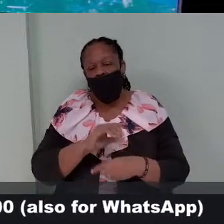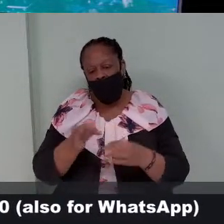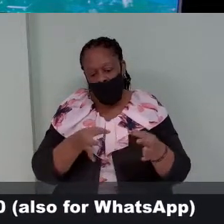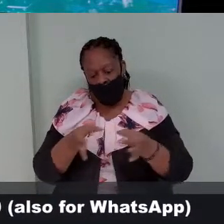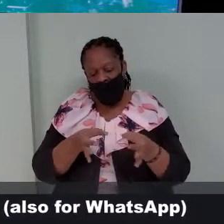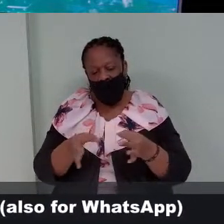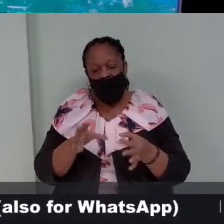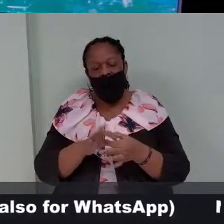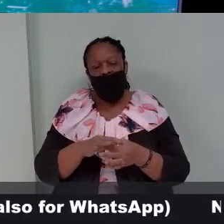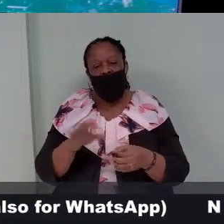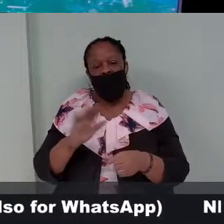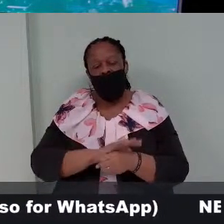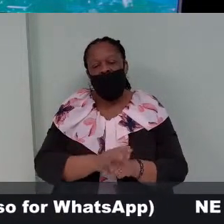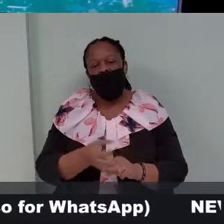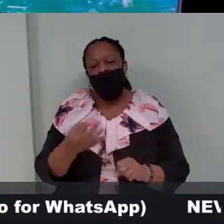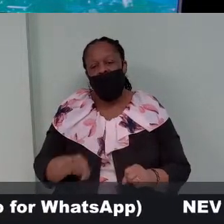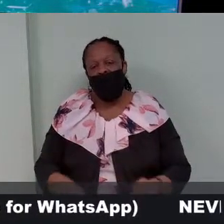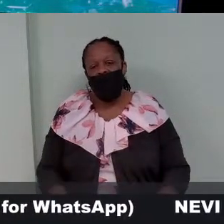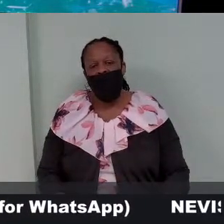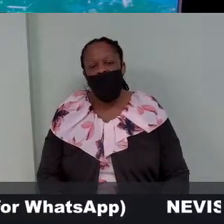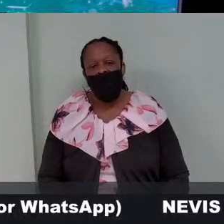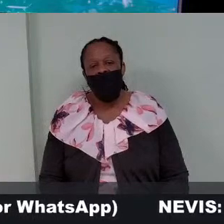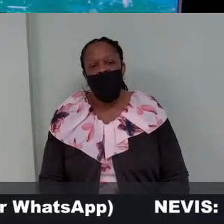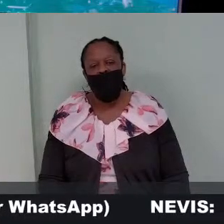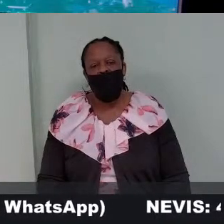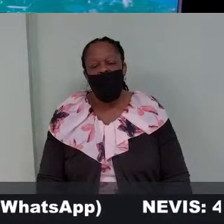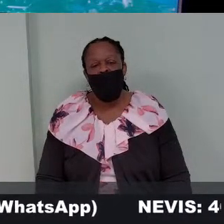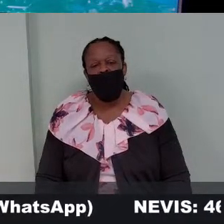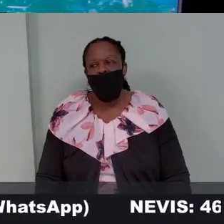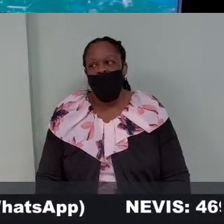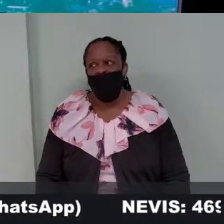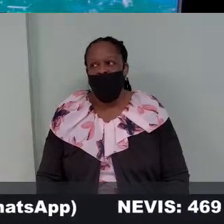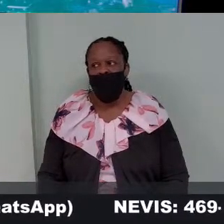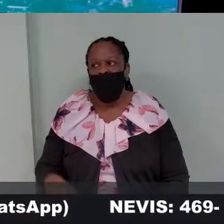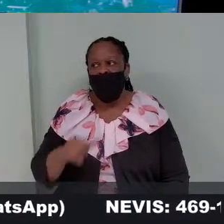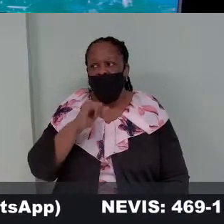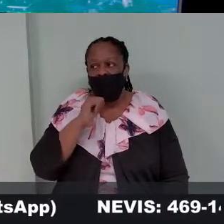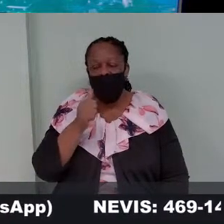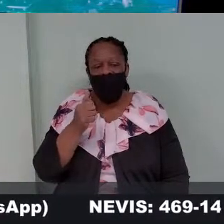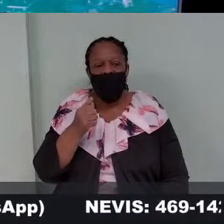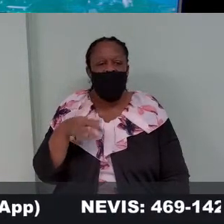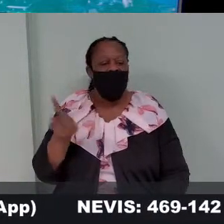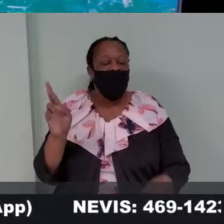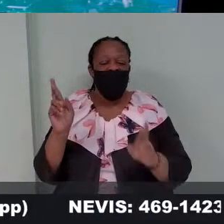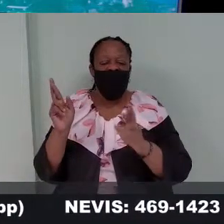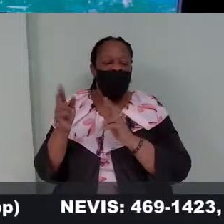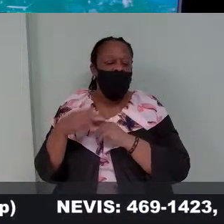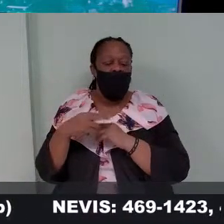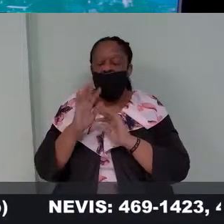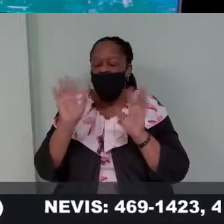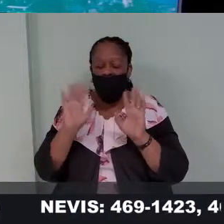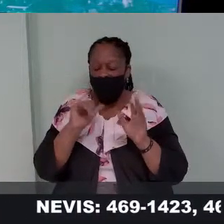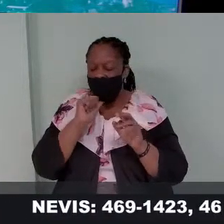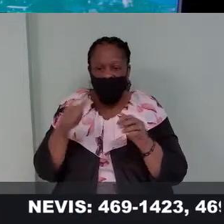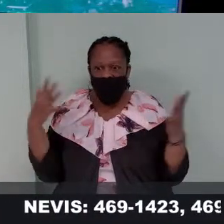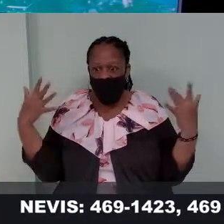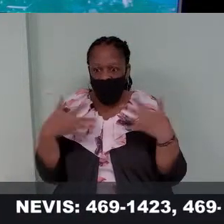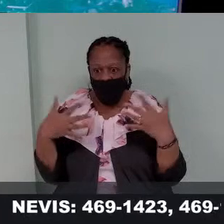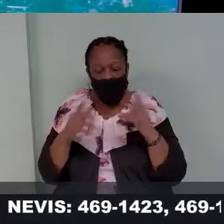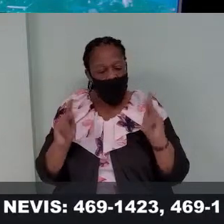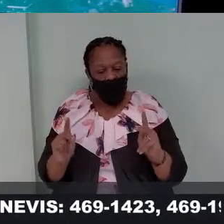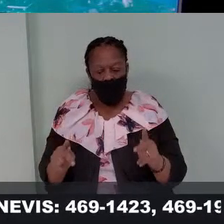management of the COVID-19 pandemic. This is not a time for us to have fear-mongering and